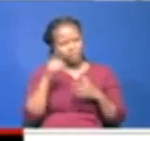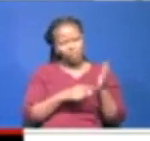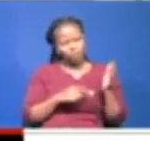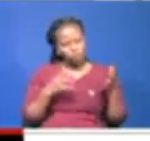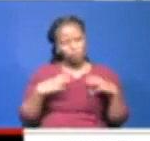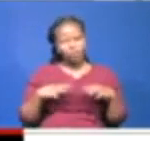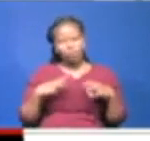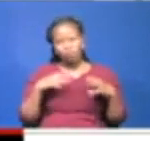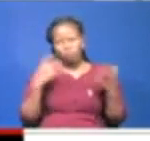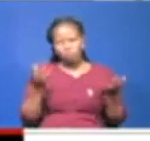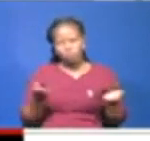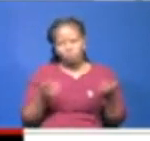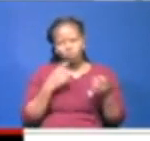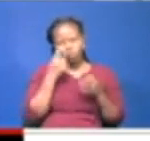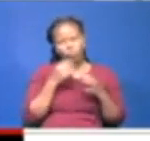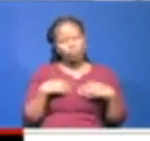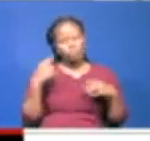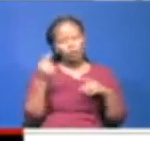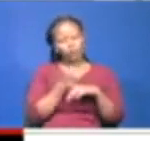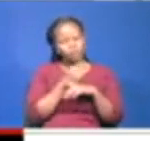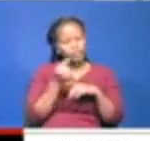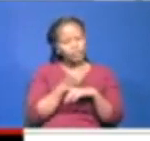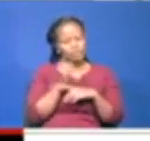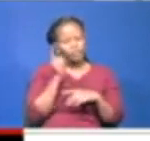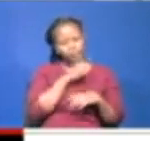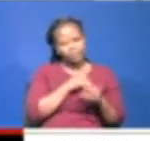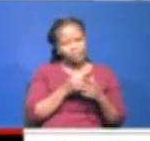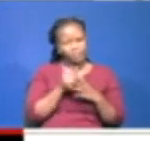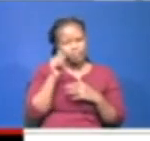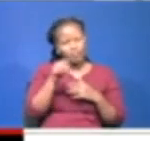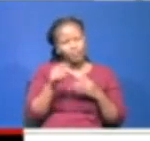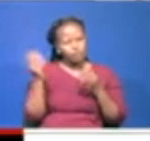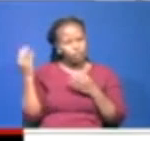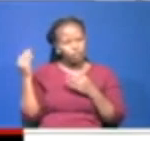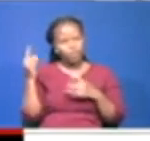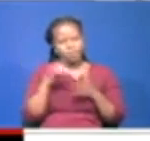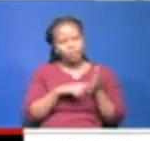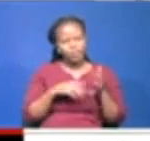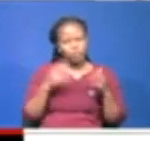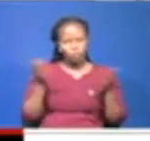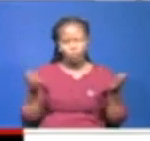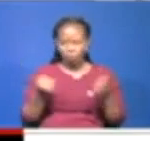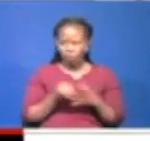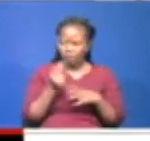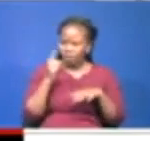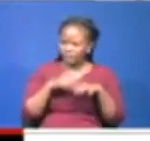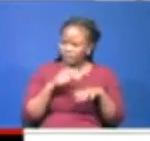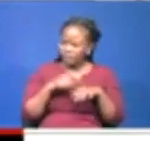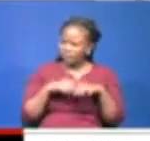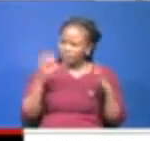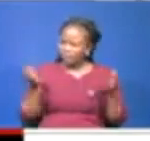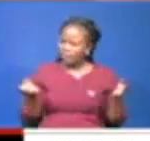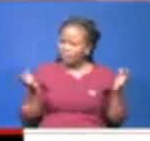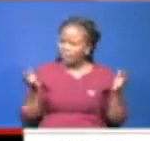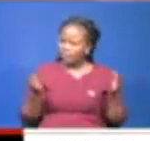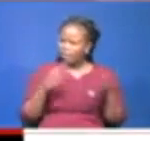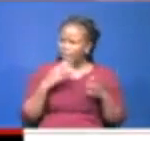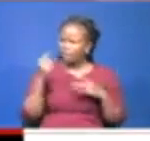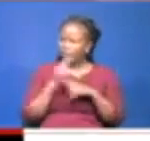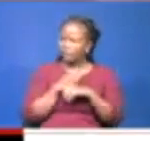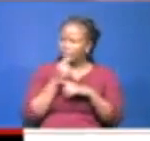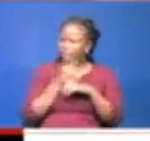be taken through this training? What do you expect with of them once the training is